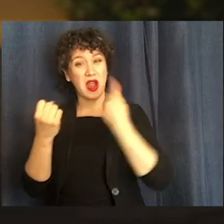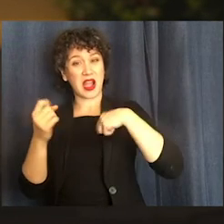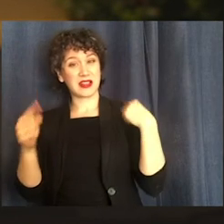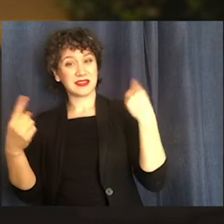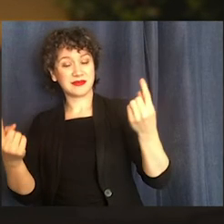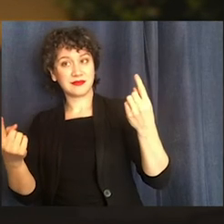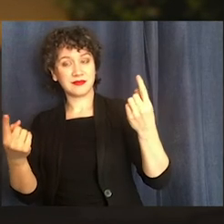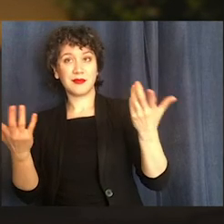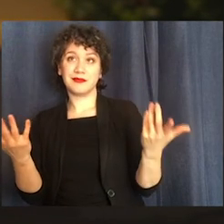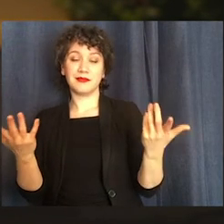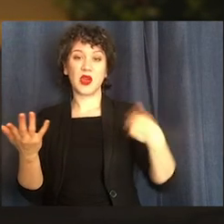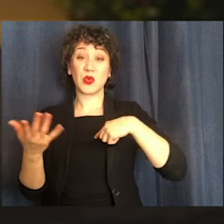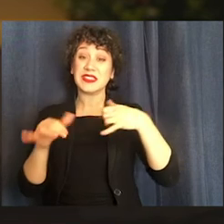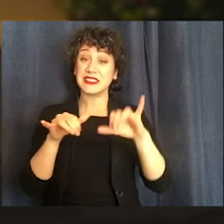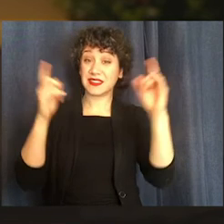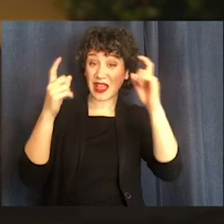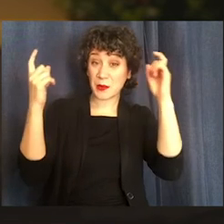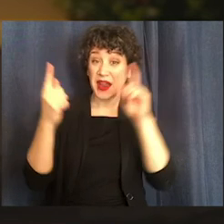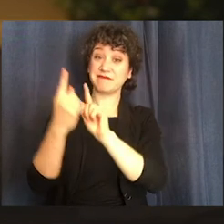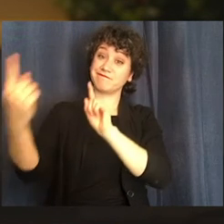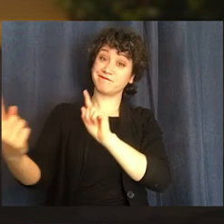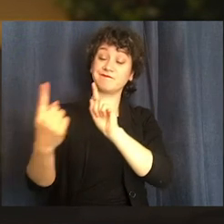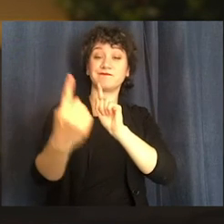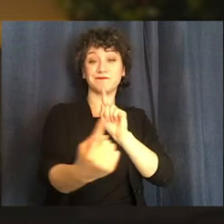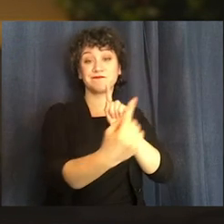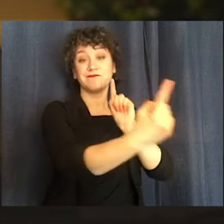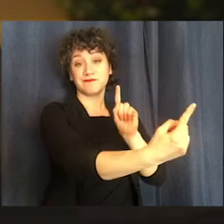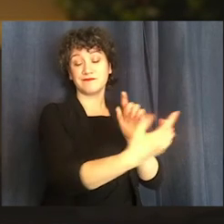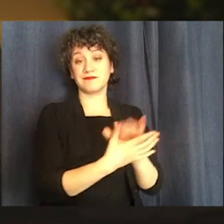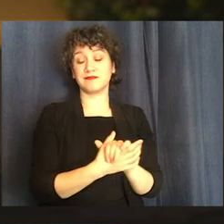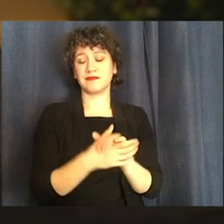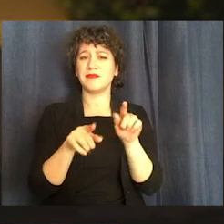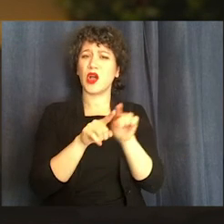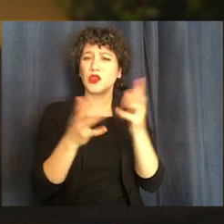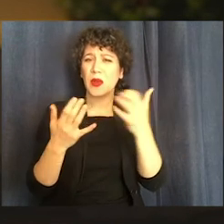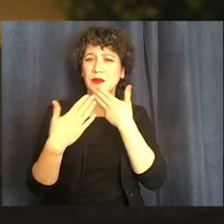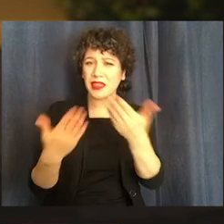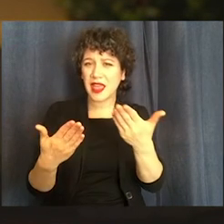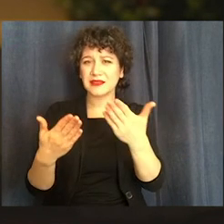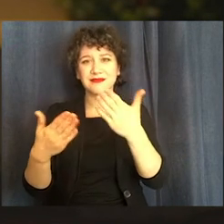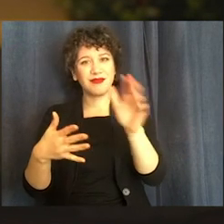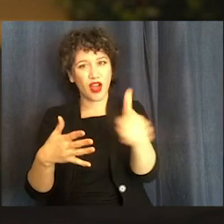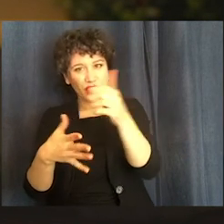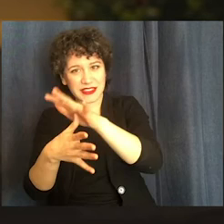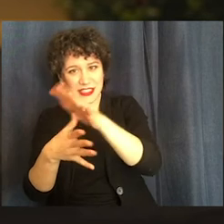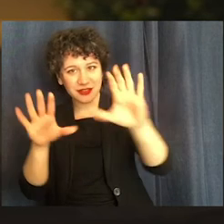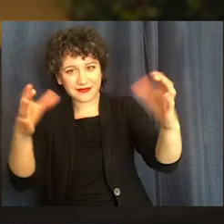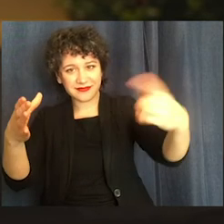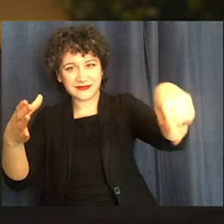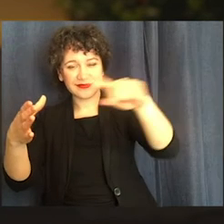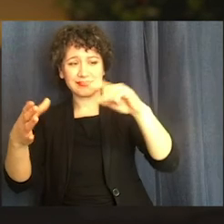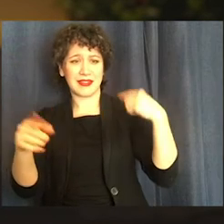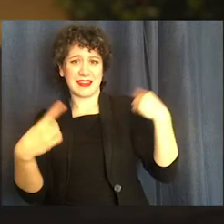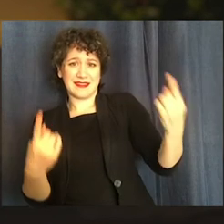us, and we finally finished it. I wish we'd known that our last day of school would be in March and not in May. We haven't gotten the end of high school that we